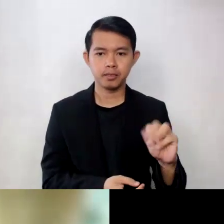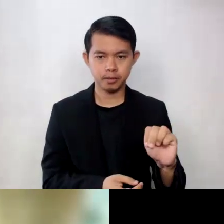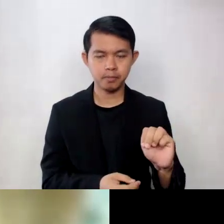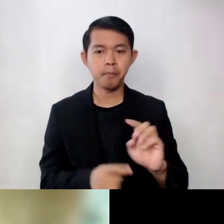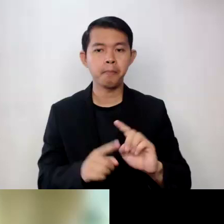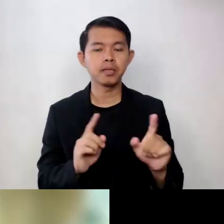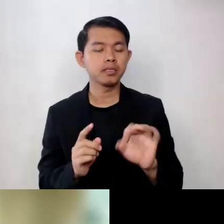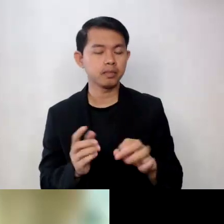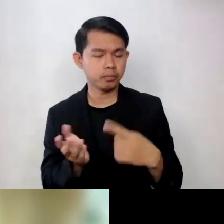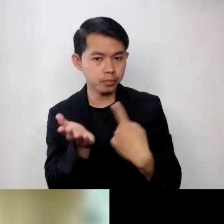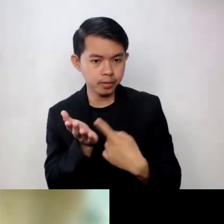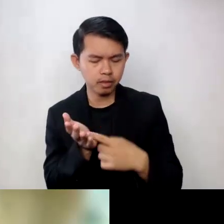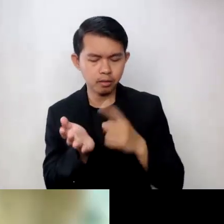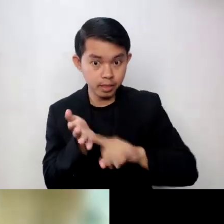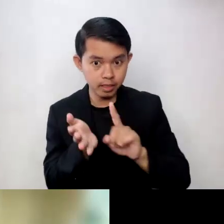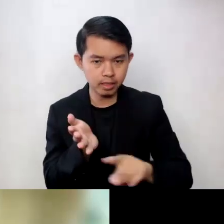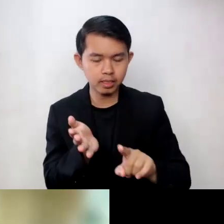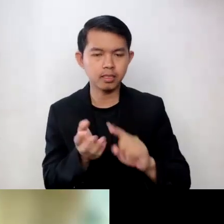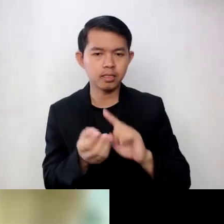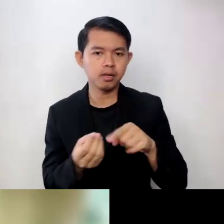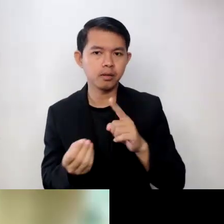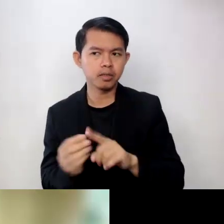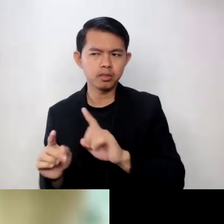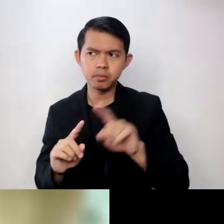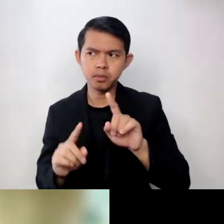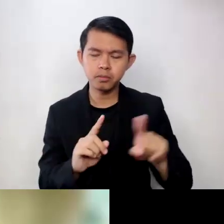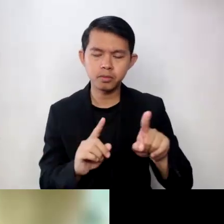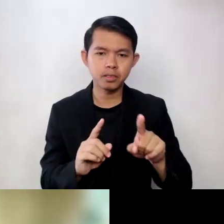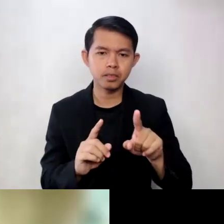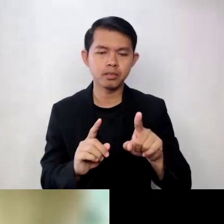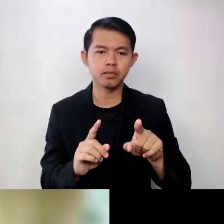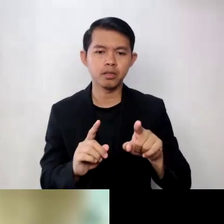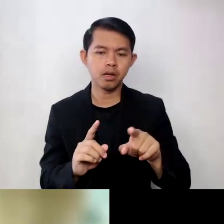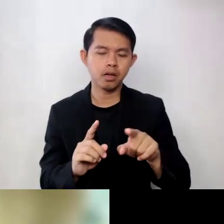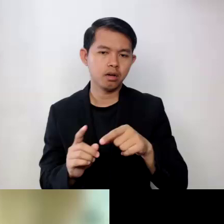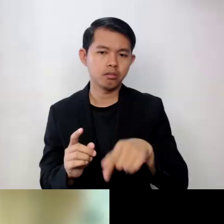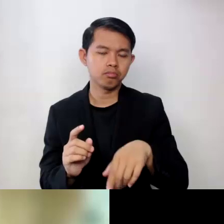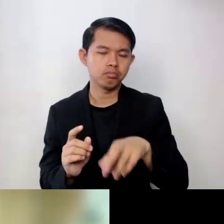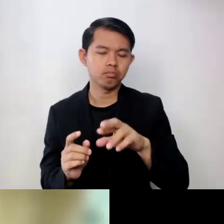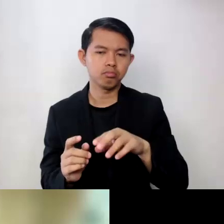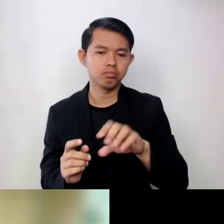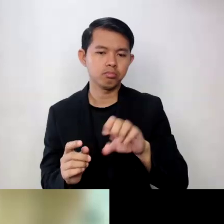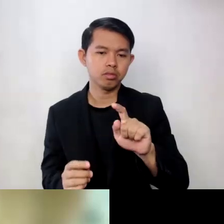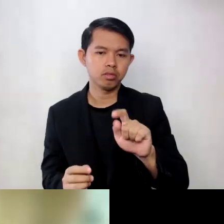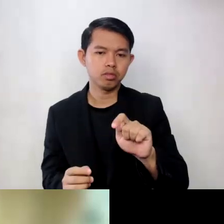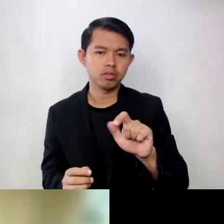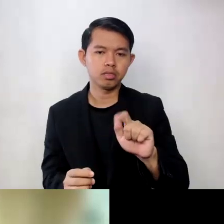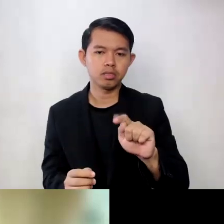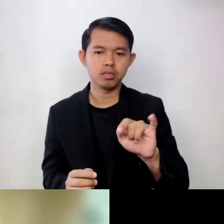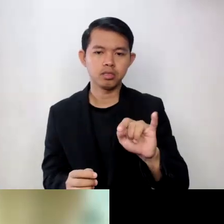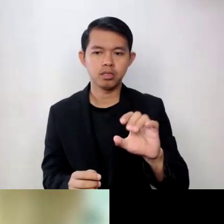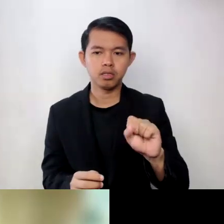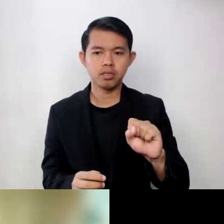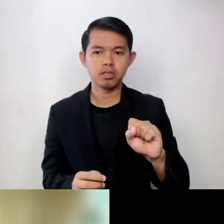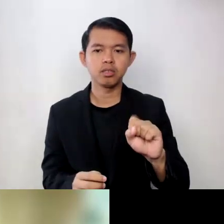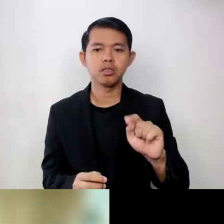yung curricula ng different statistics programs dito sa bansa and in other countries, there isn't much a discussion about